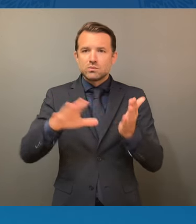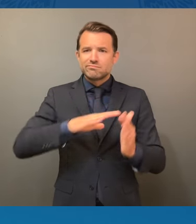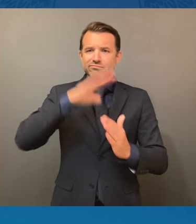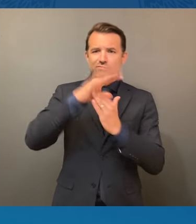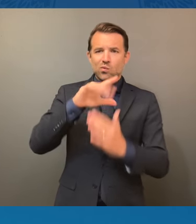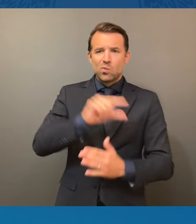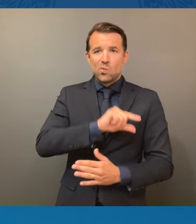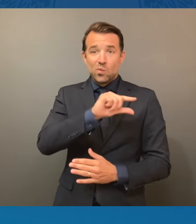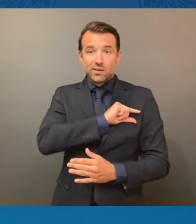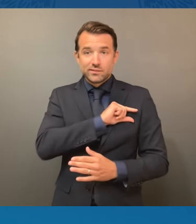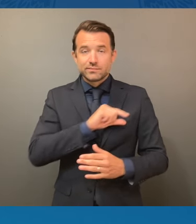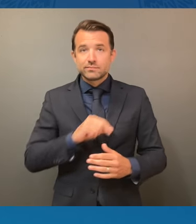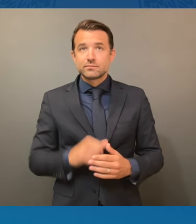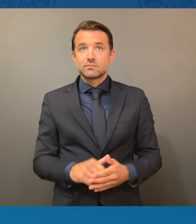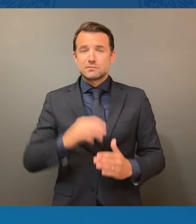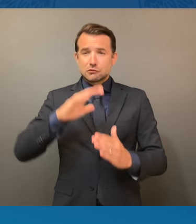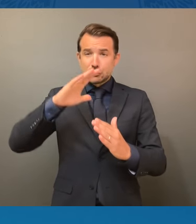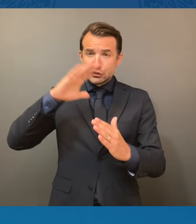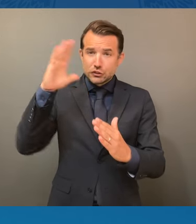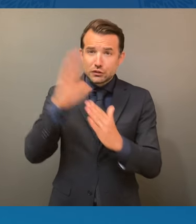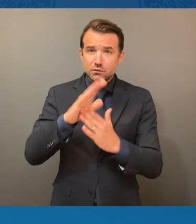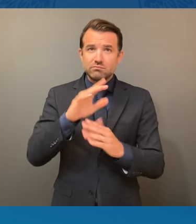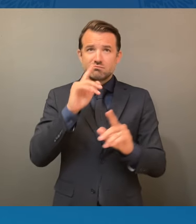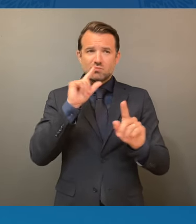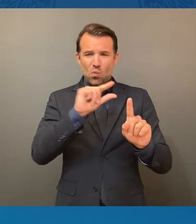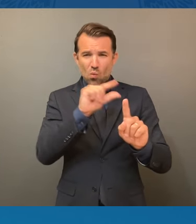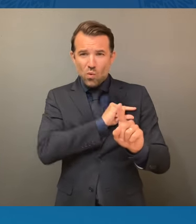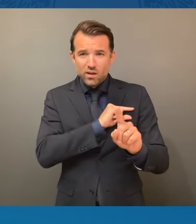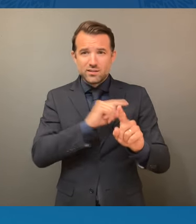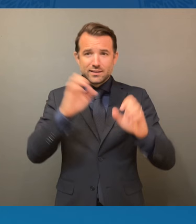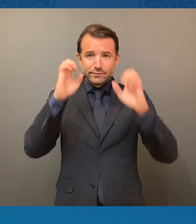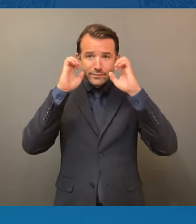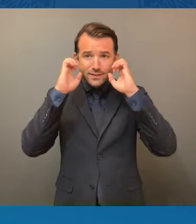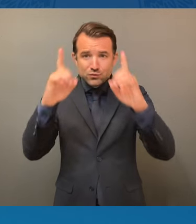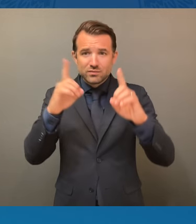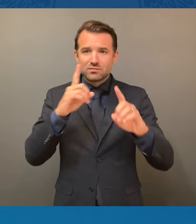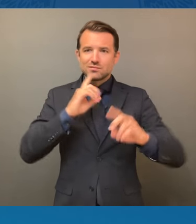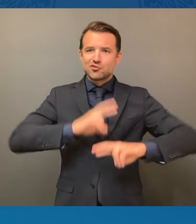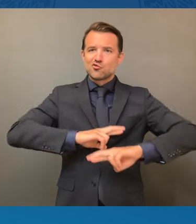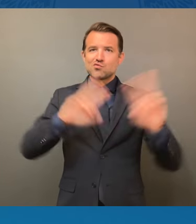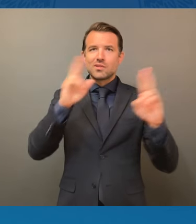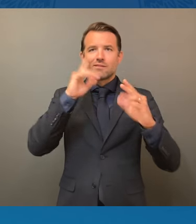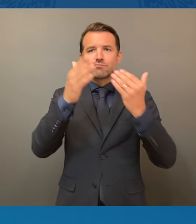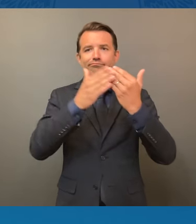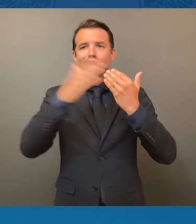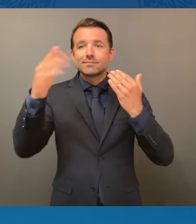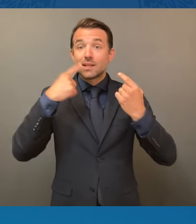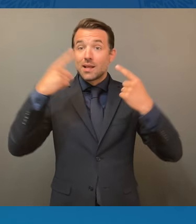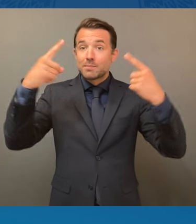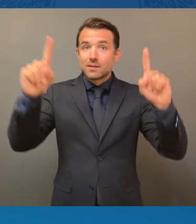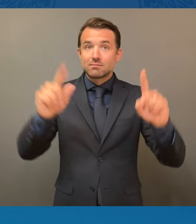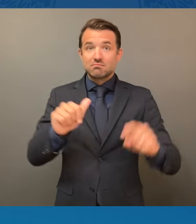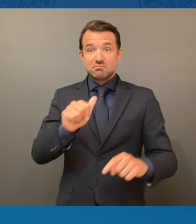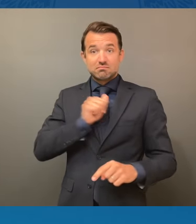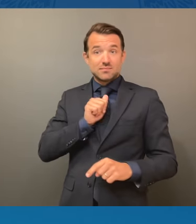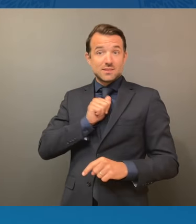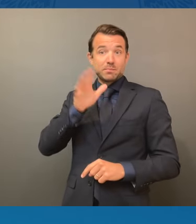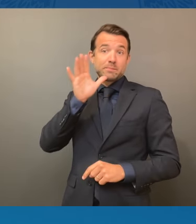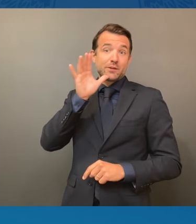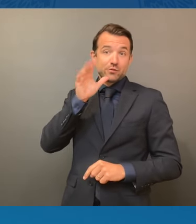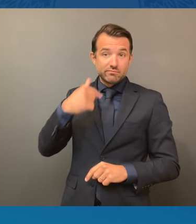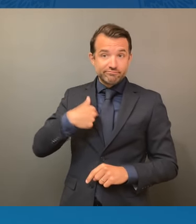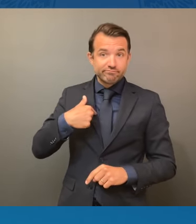high quality education and prepare them for lifelong success. I am a mother of two female